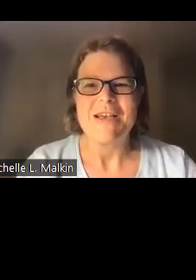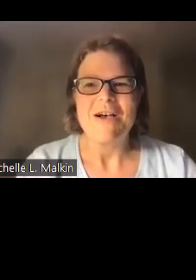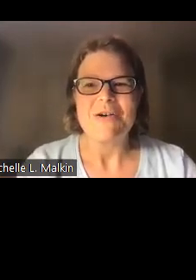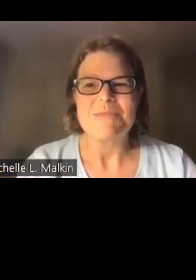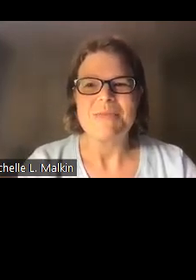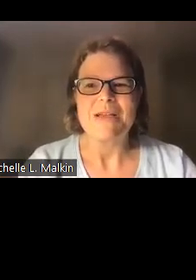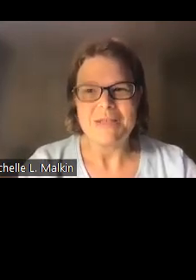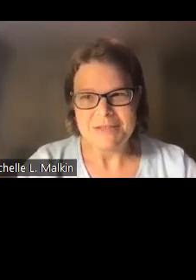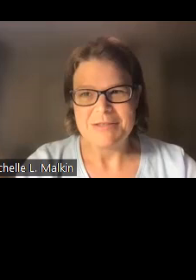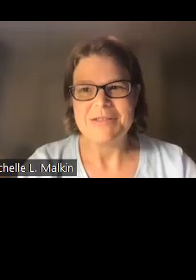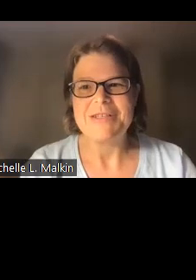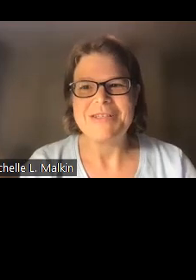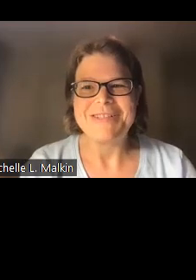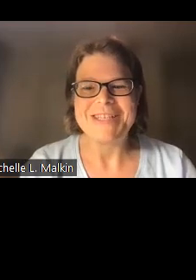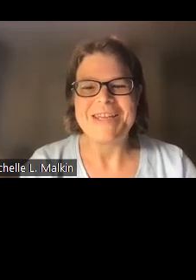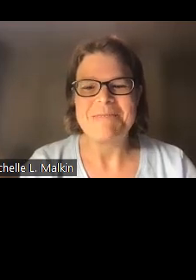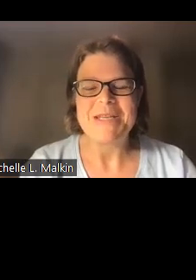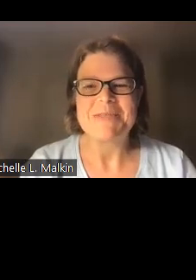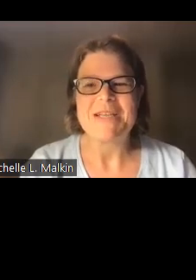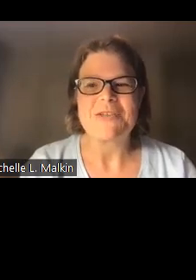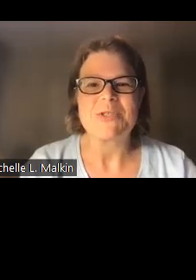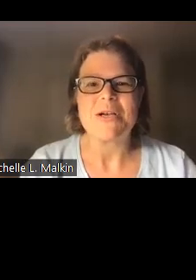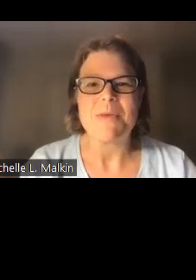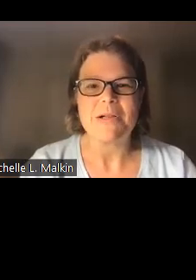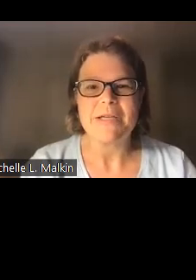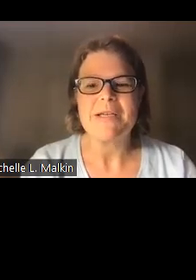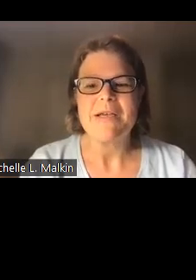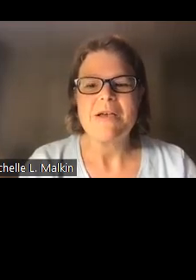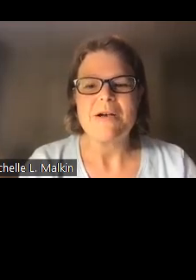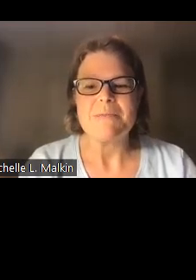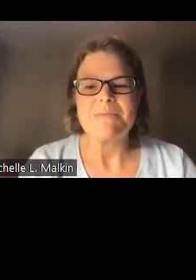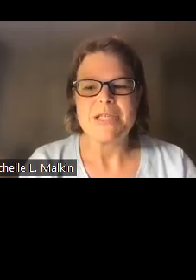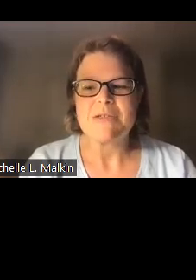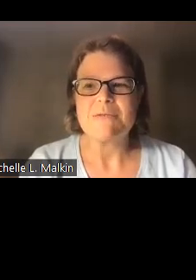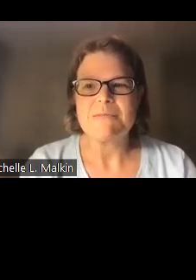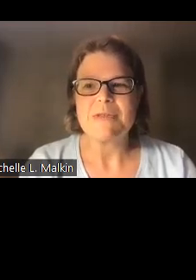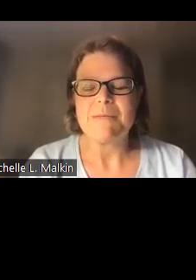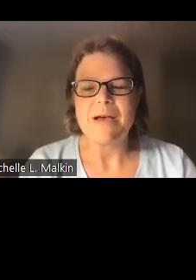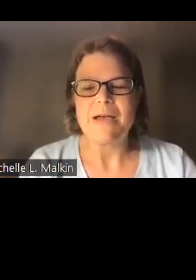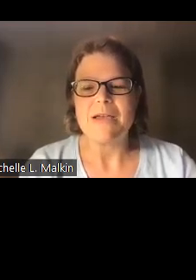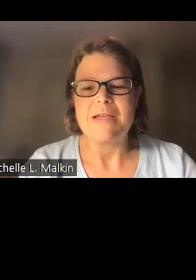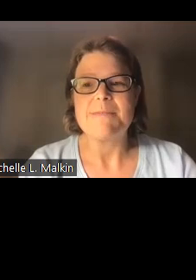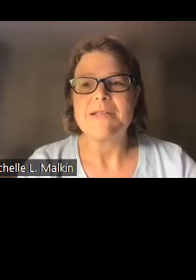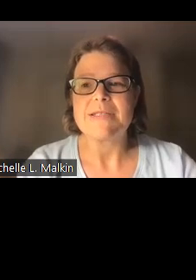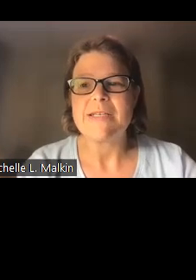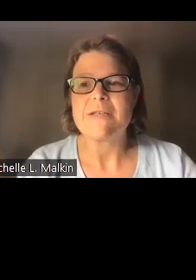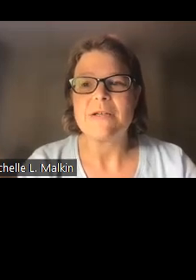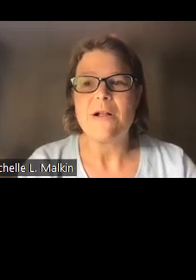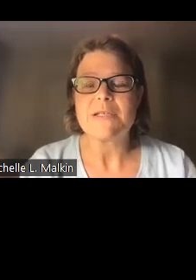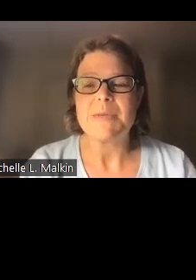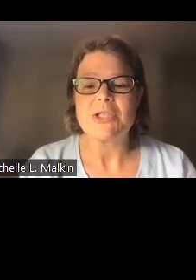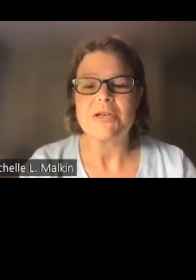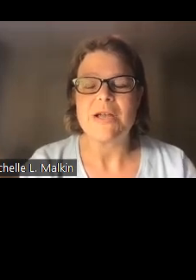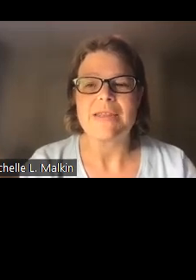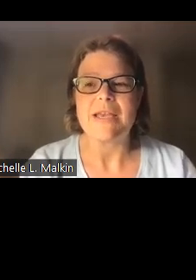this. As indicated, my name is Dr. Michelle Malkin. Please note that my email is here. It'll